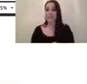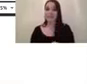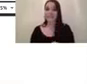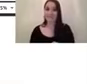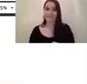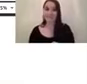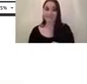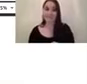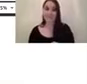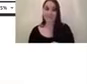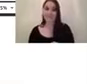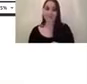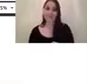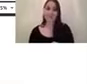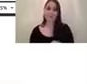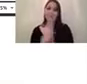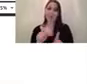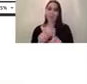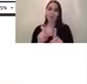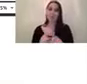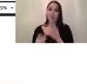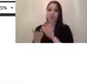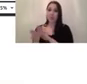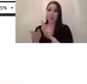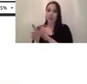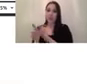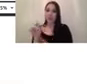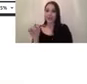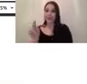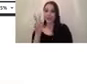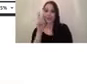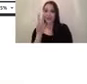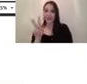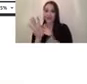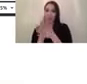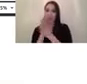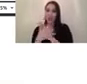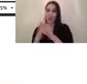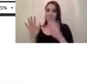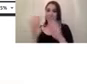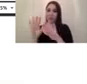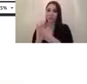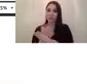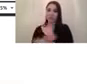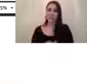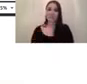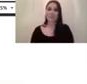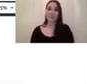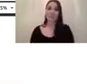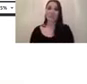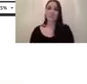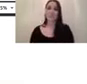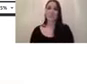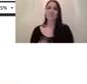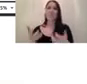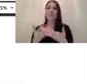Also, in the right hand side, you can see the distortion versus image height. So this is basically how the objects will